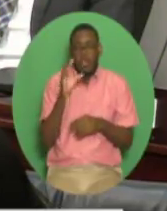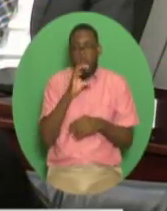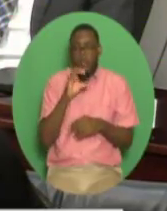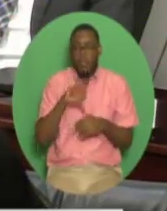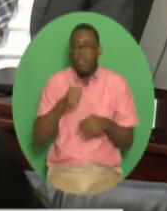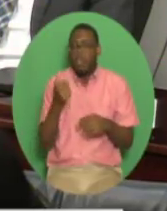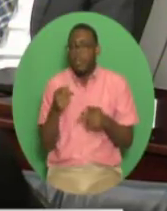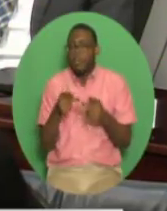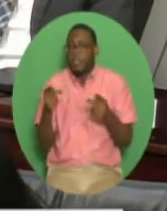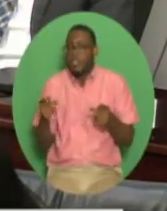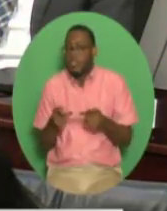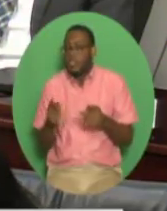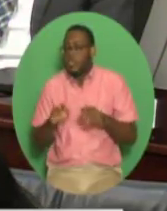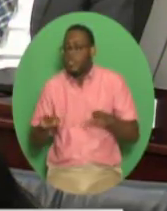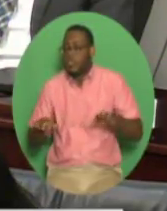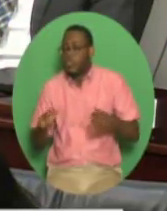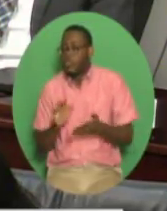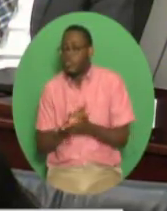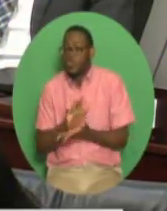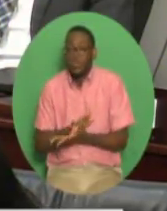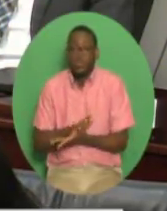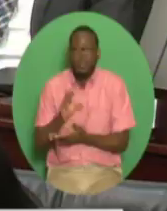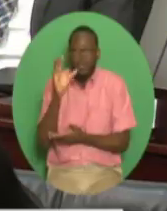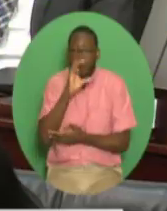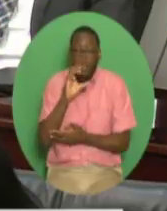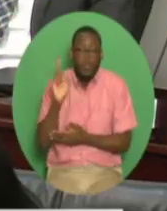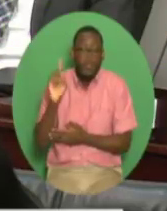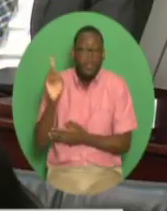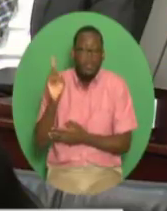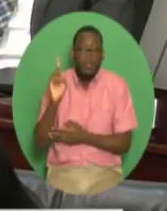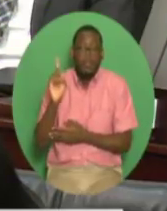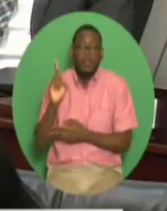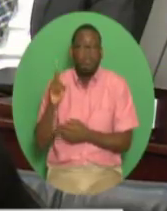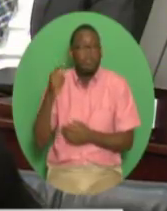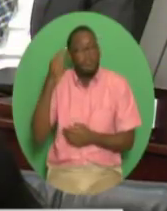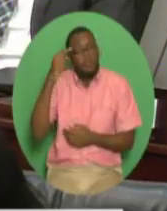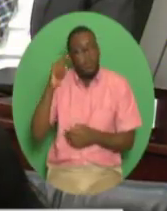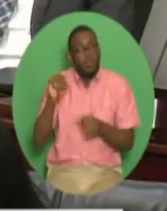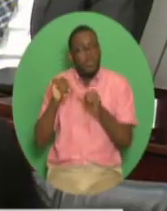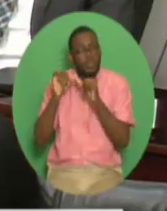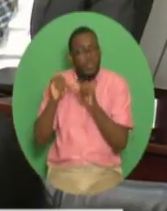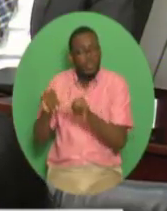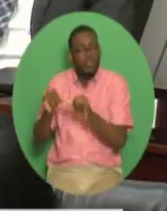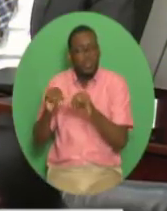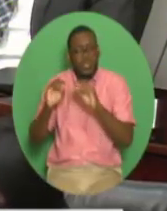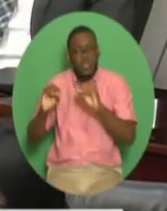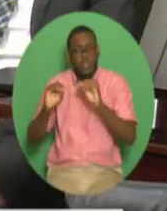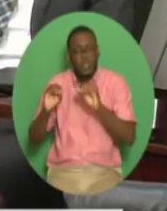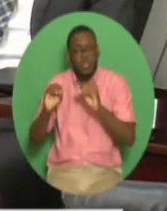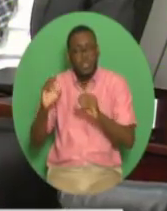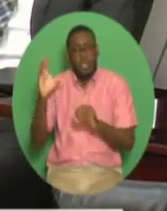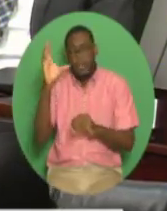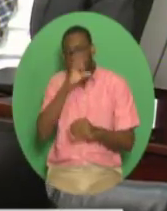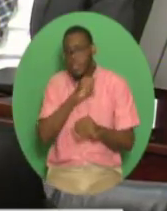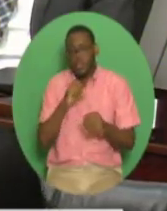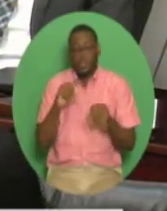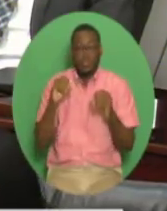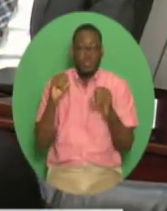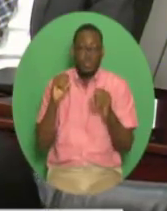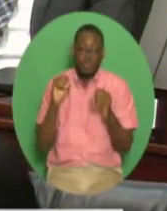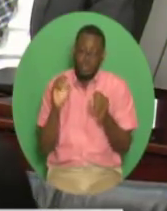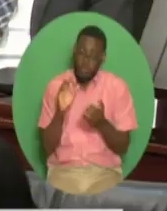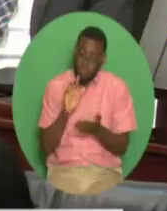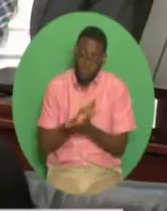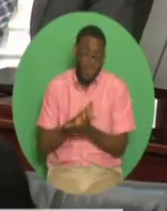those students so that they will not be left untaught for an extended period of time. In terms